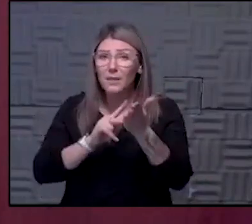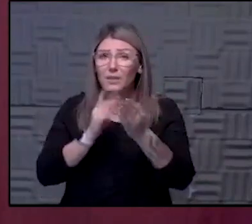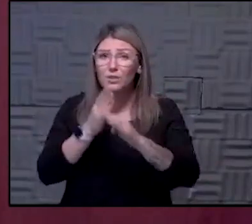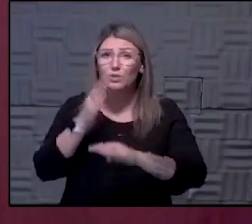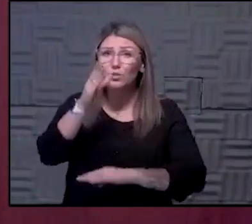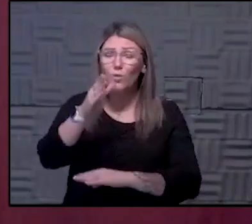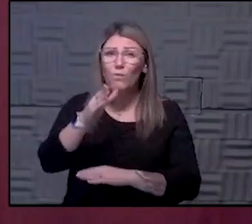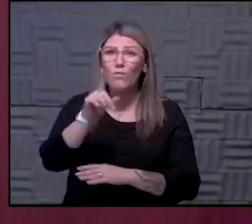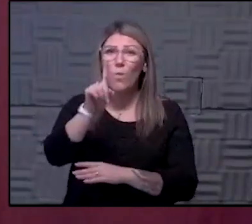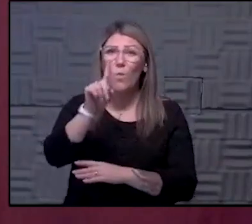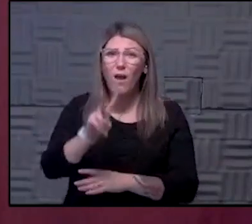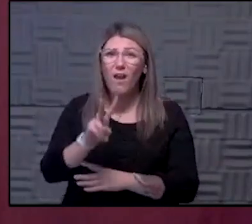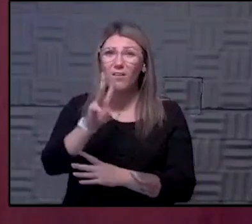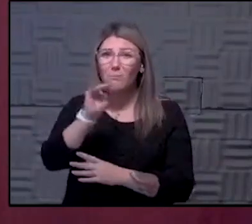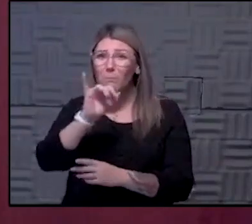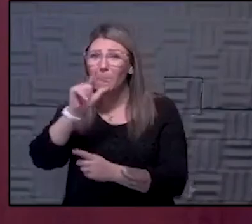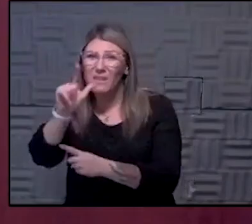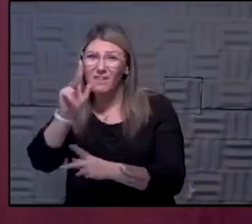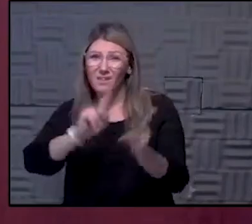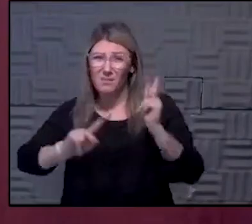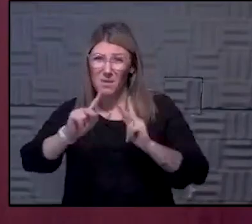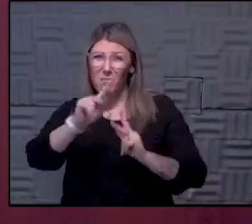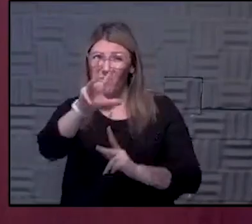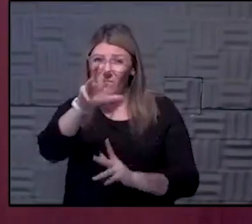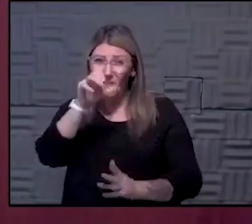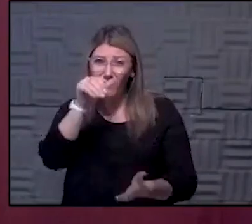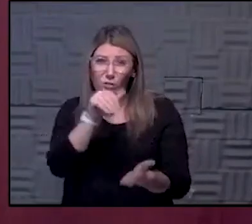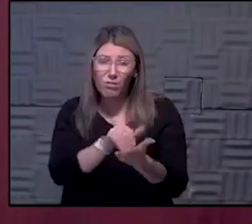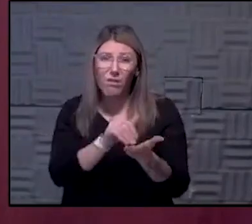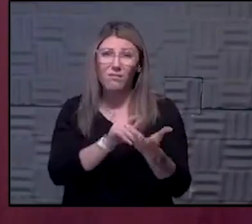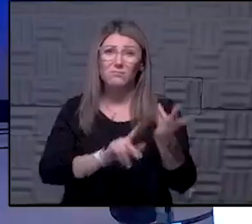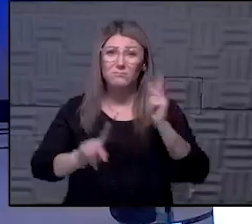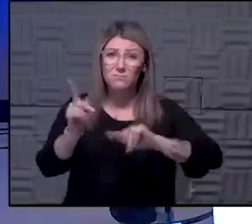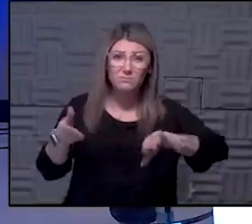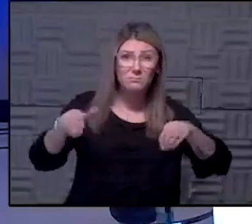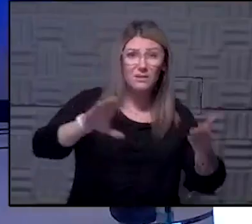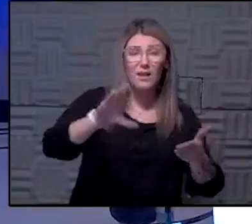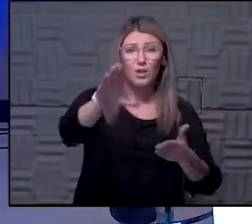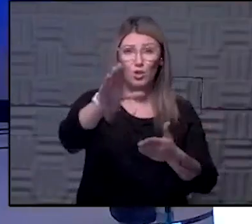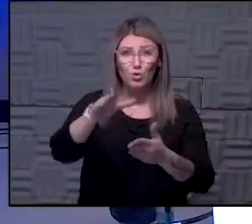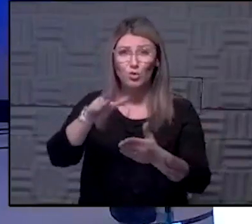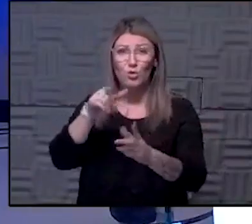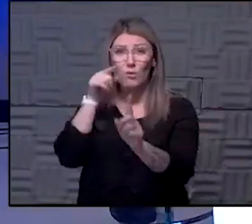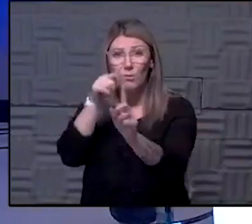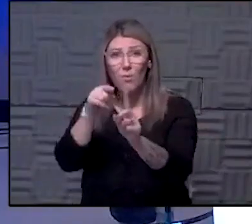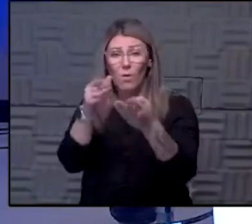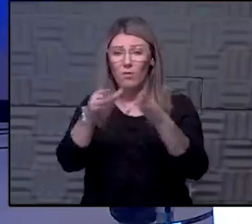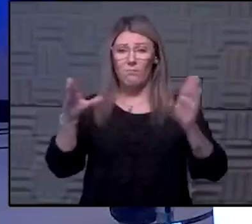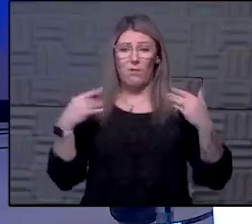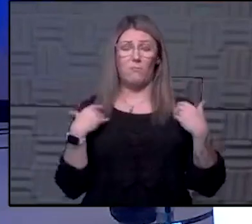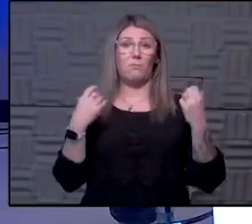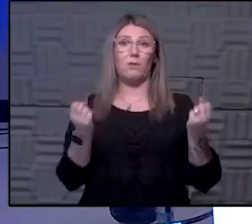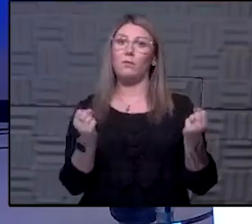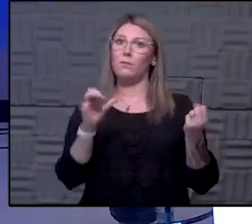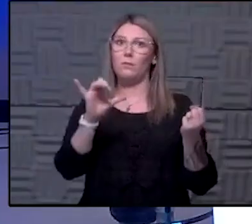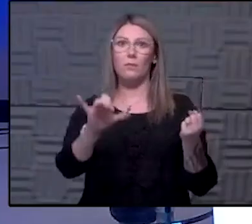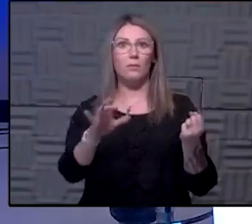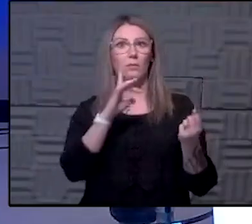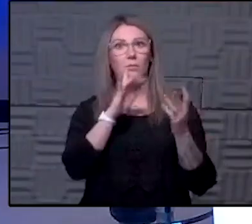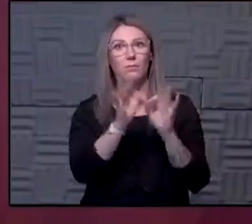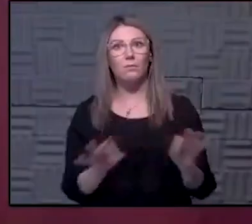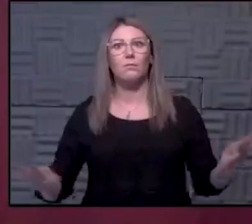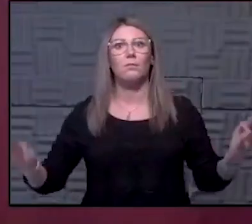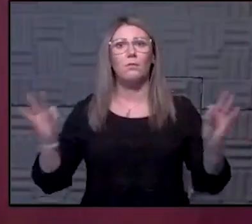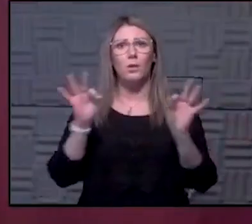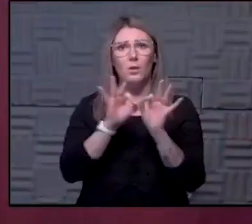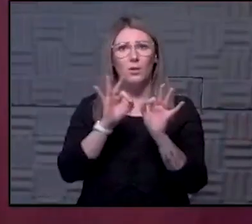needlessly. That's the lesson, I think. Mm-hmm. And to your point about public health, that is the lesson, right?